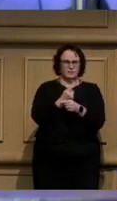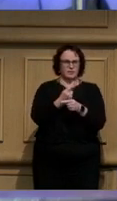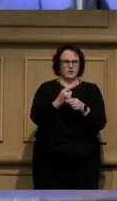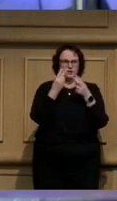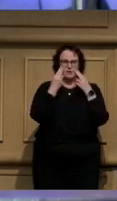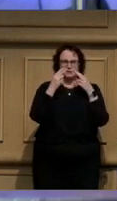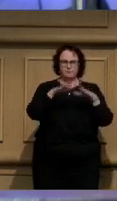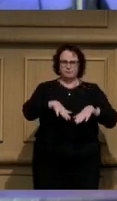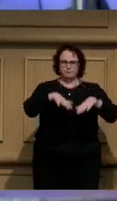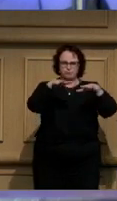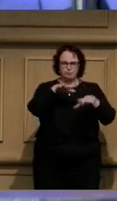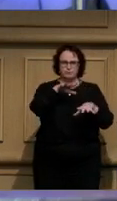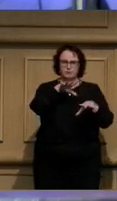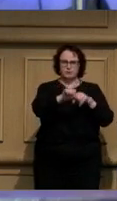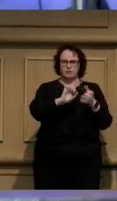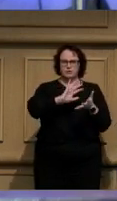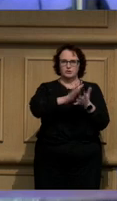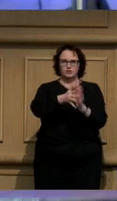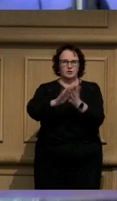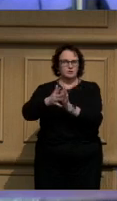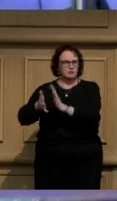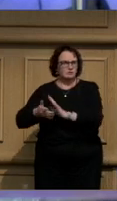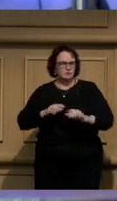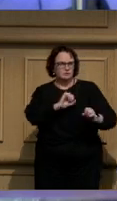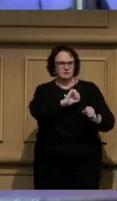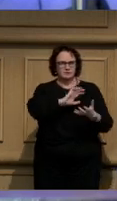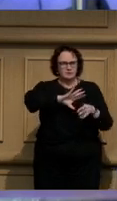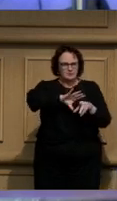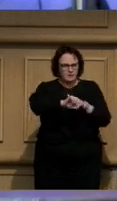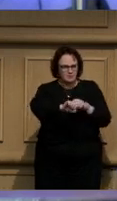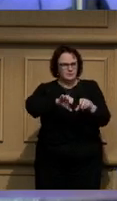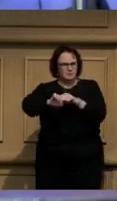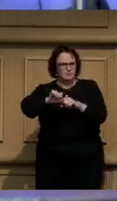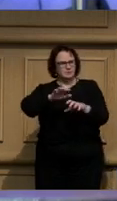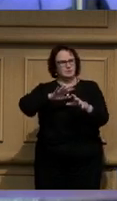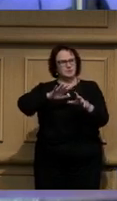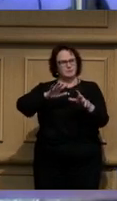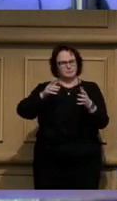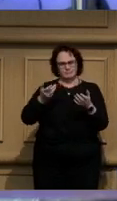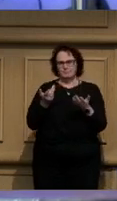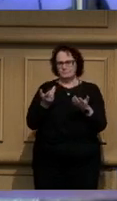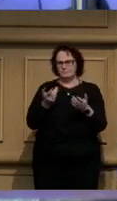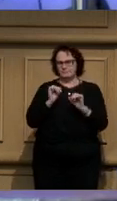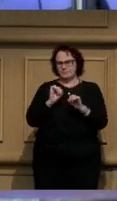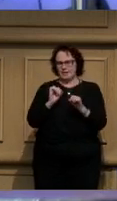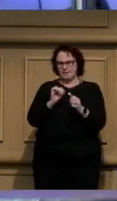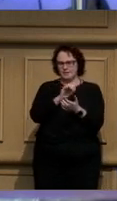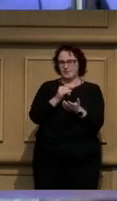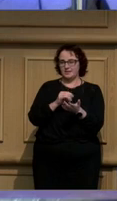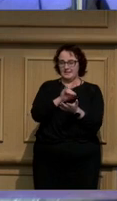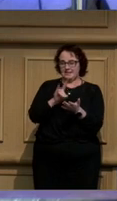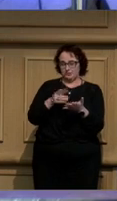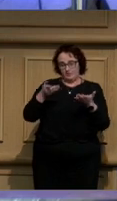hold, seizing that territory until the next band of marauders come in. The history in this island is that, and